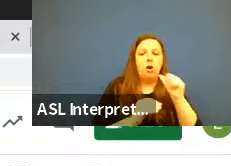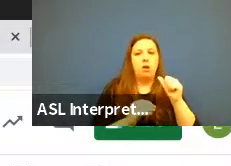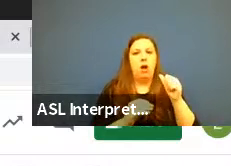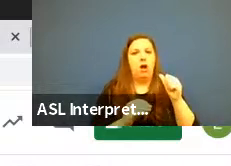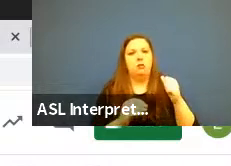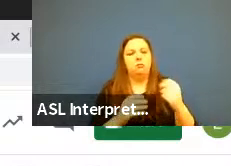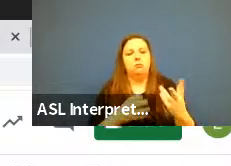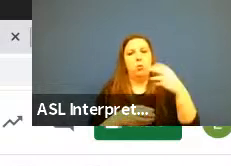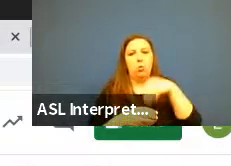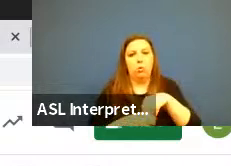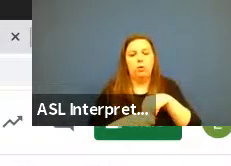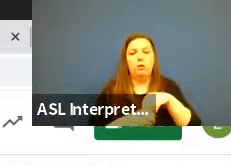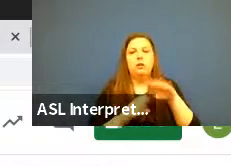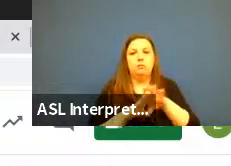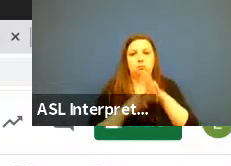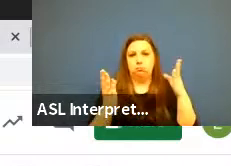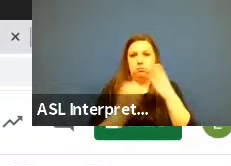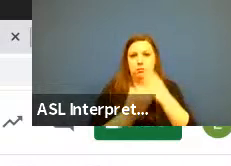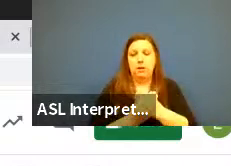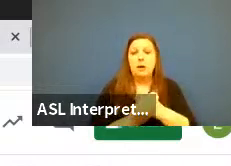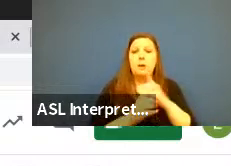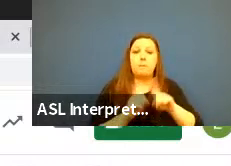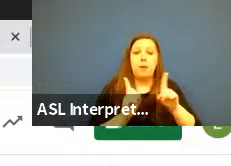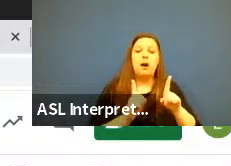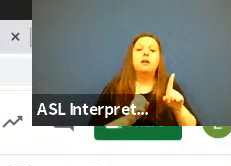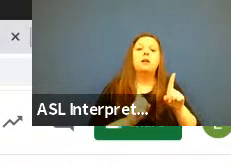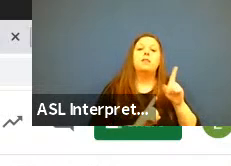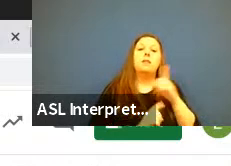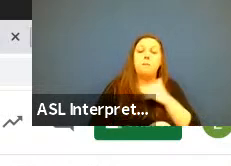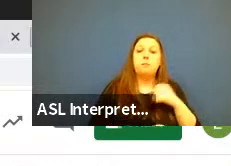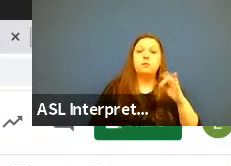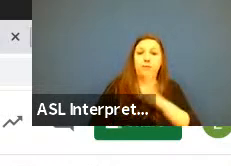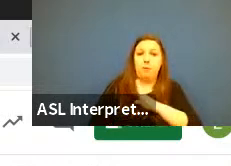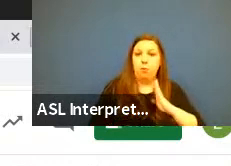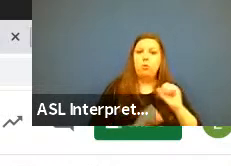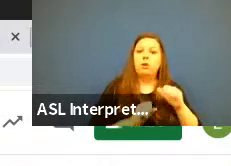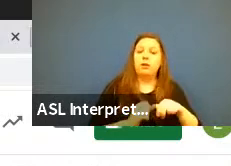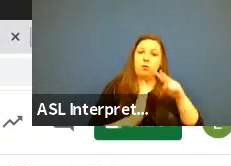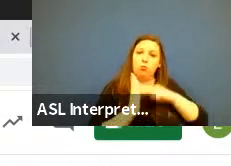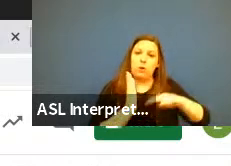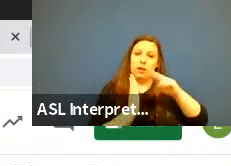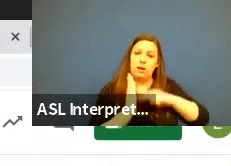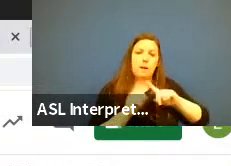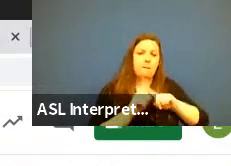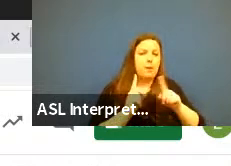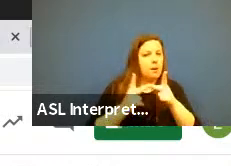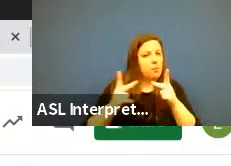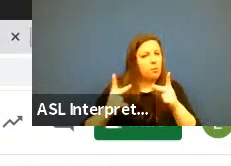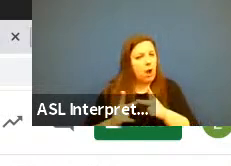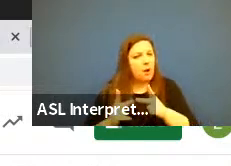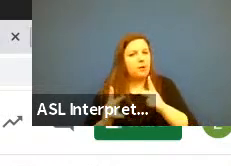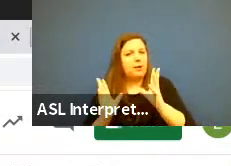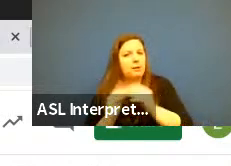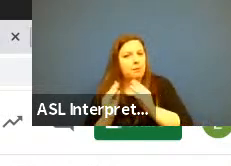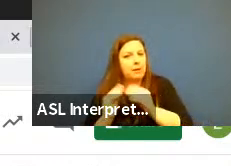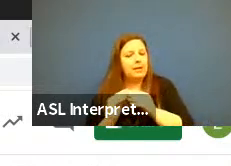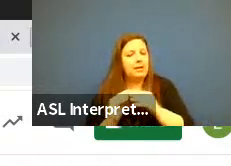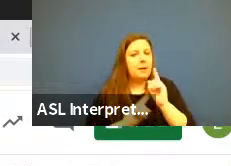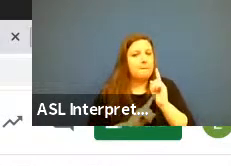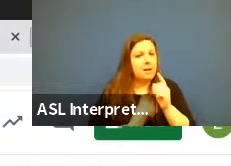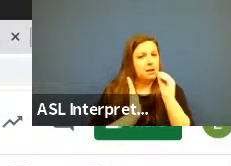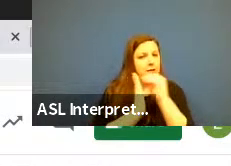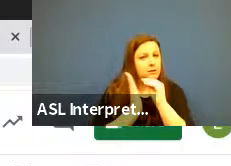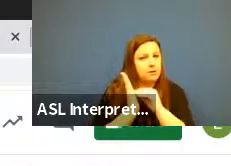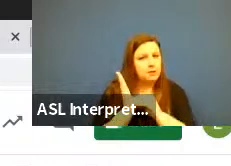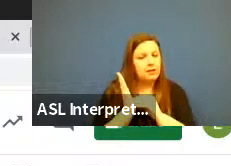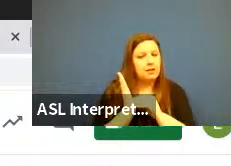those. But minutes of a property committee meeting, well, I guess that's in executive session. So property committee goes